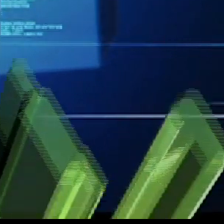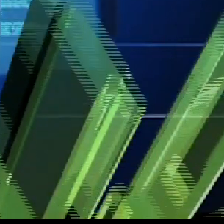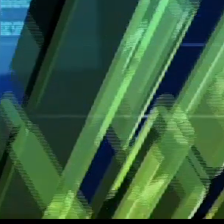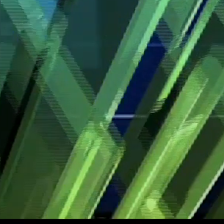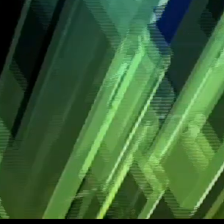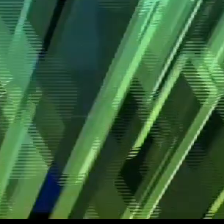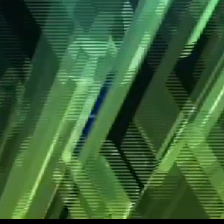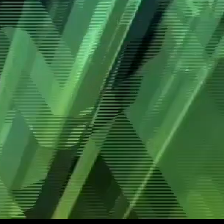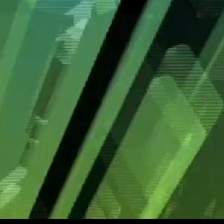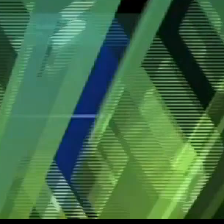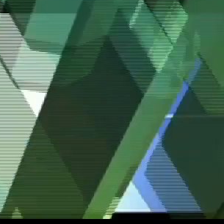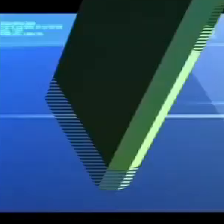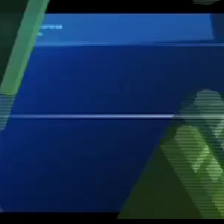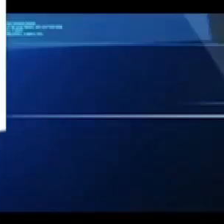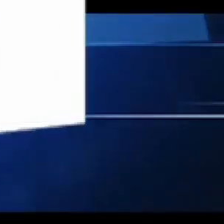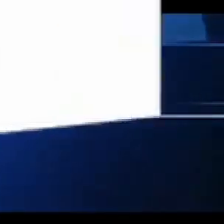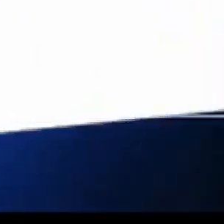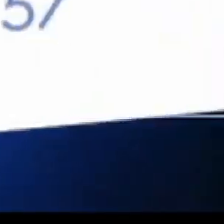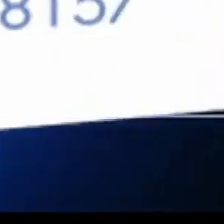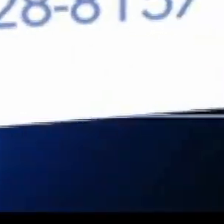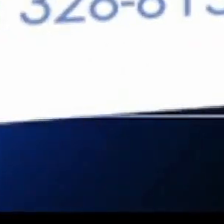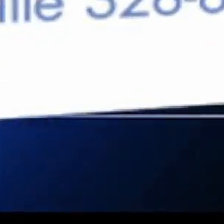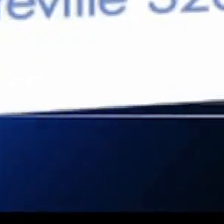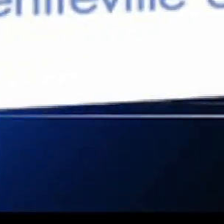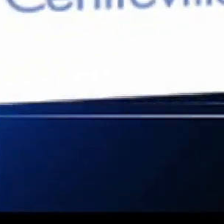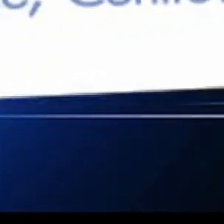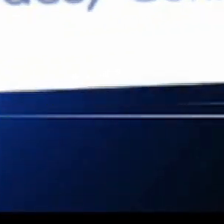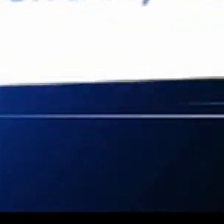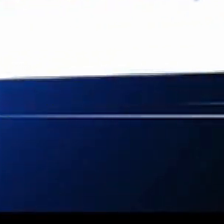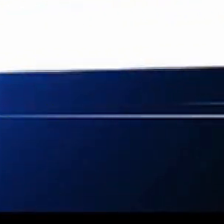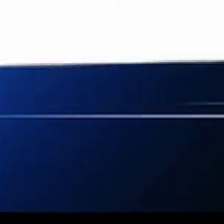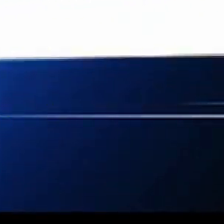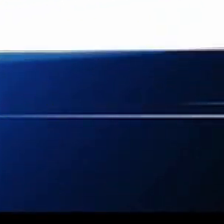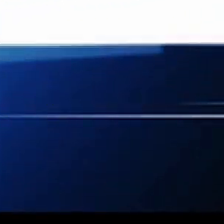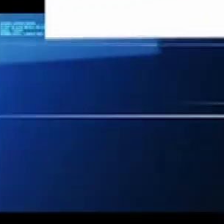ZNS Total Sports, brought to you by Fourth Terrace Diagnostic Center.